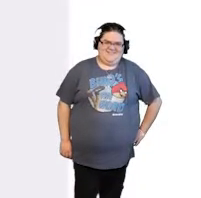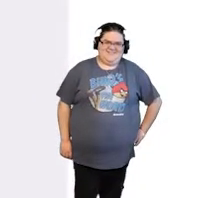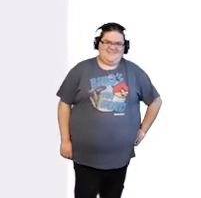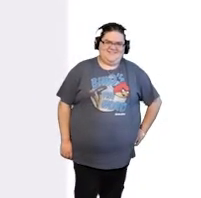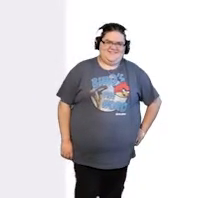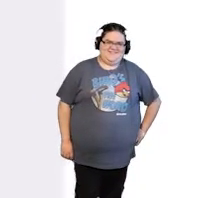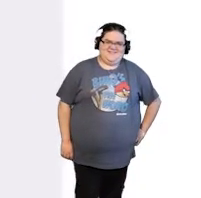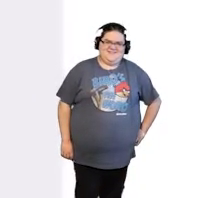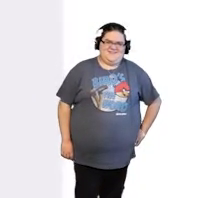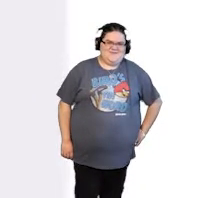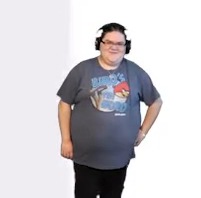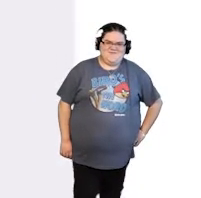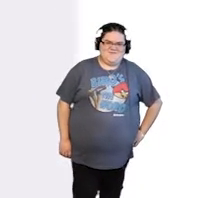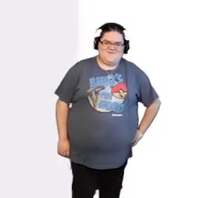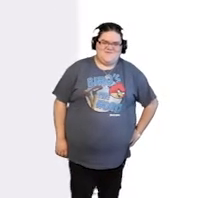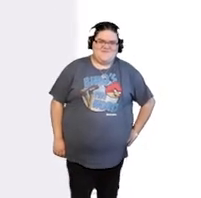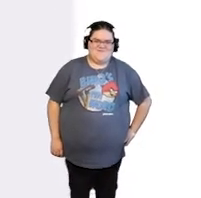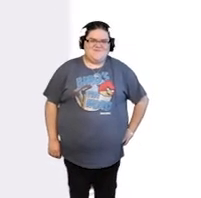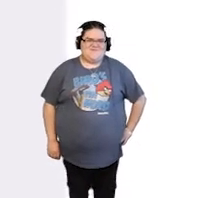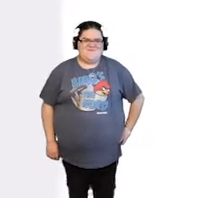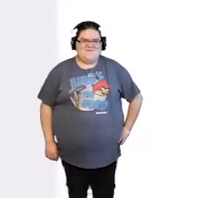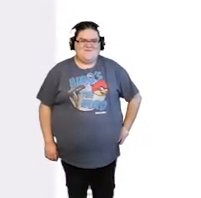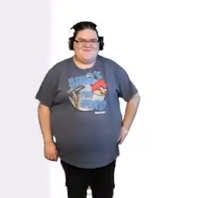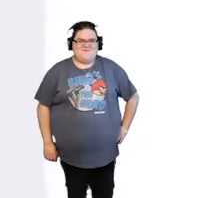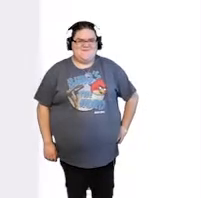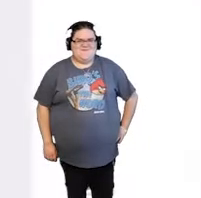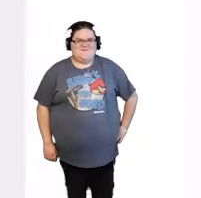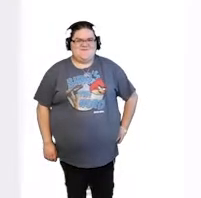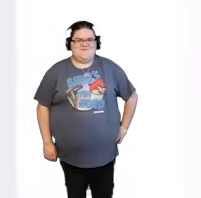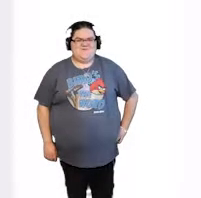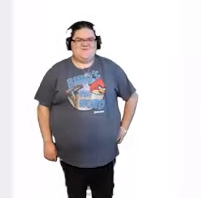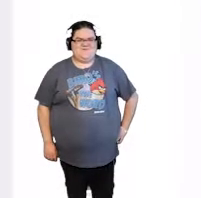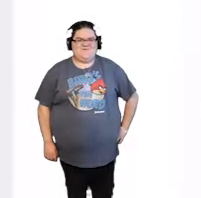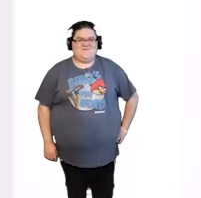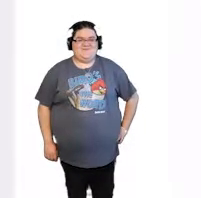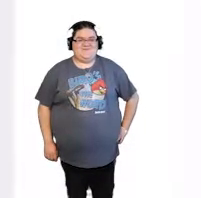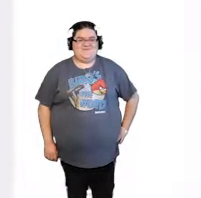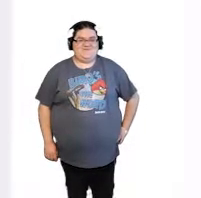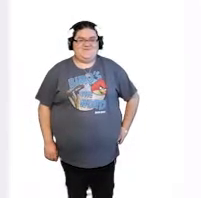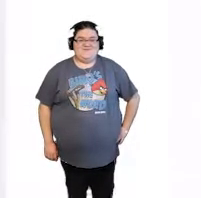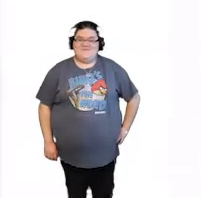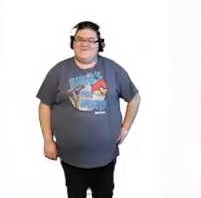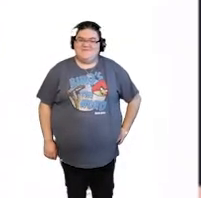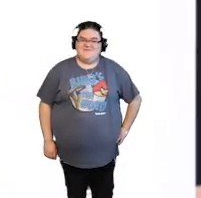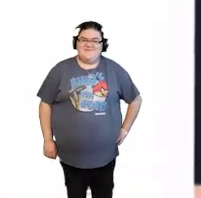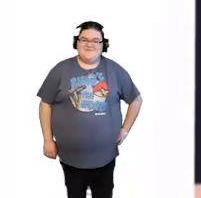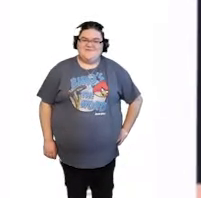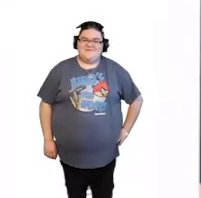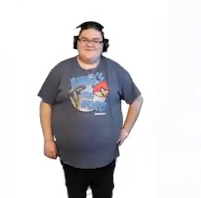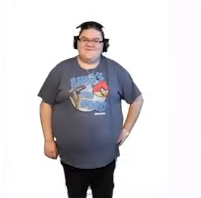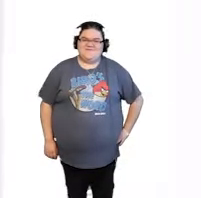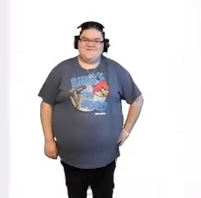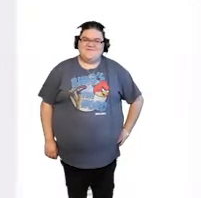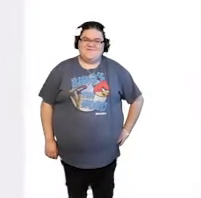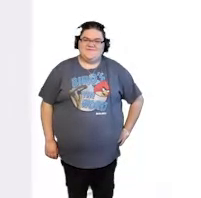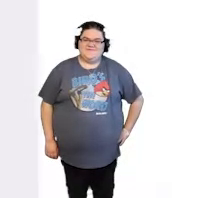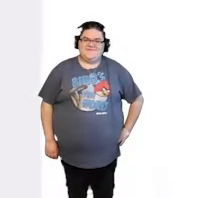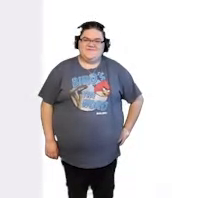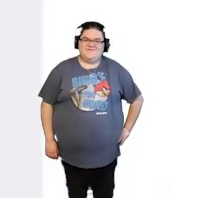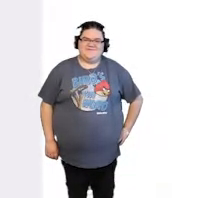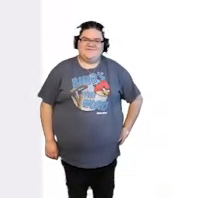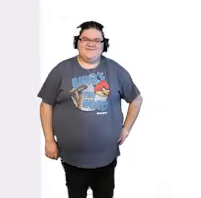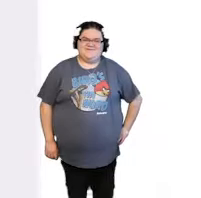on your own terms, the issues you have go a lot deeper than your ignorance of the topic